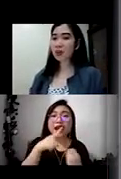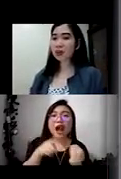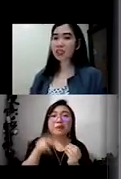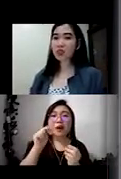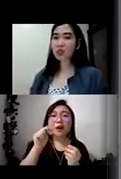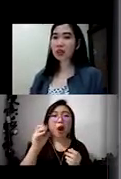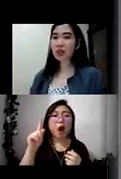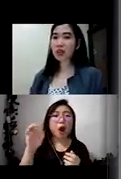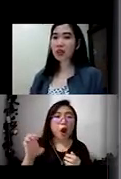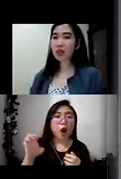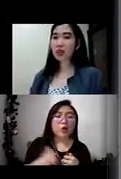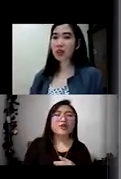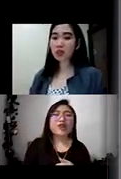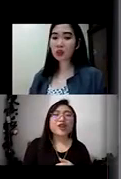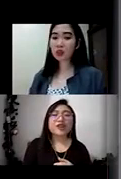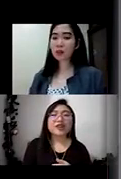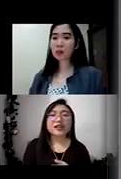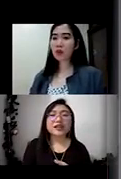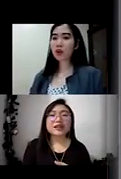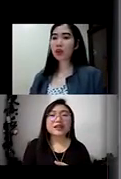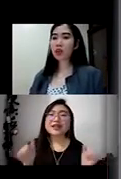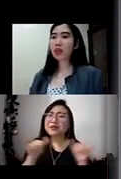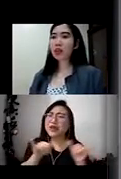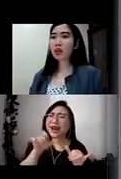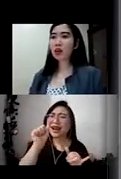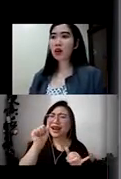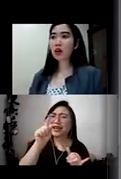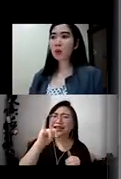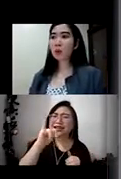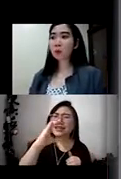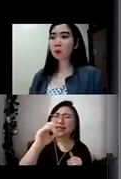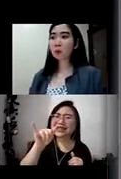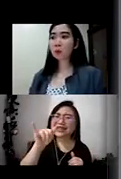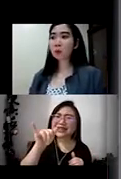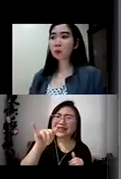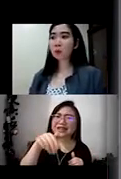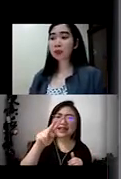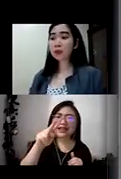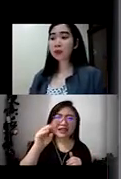application, para siyang sticky notes if you are